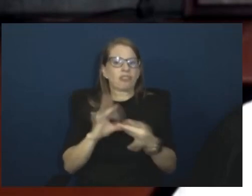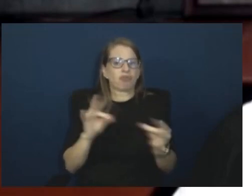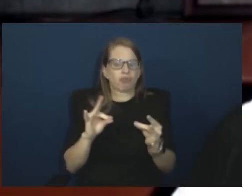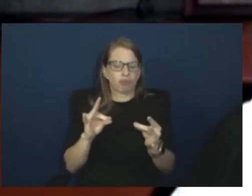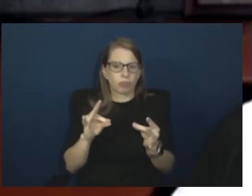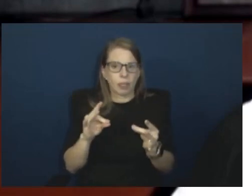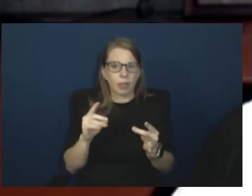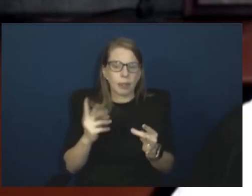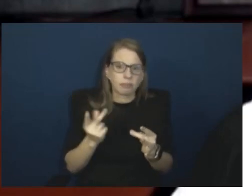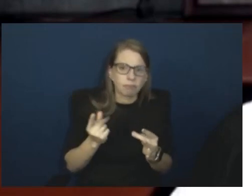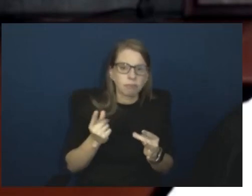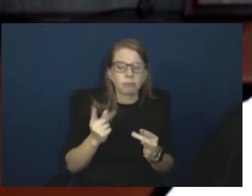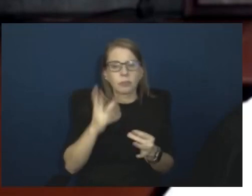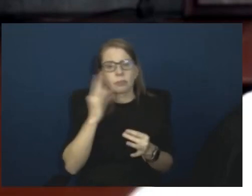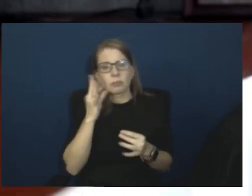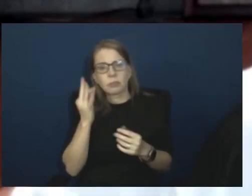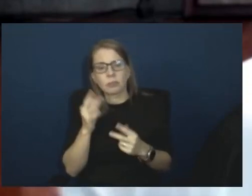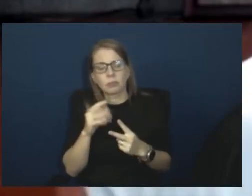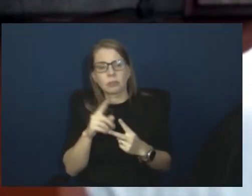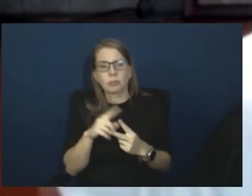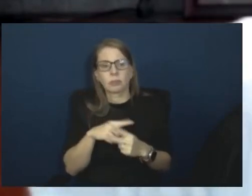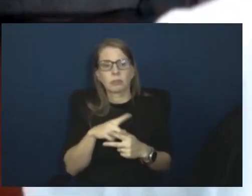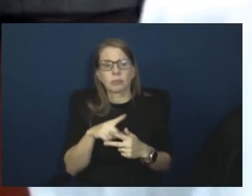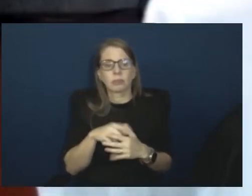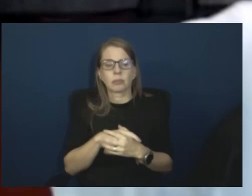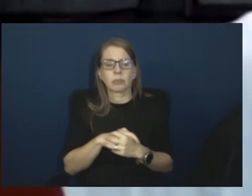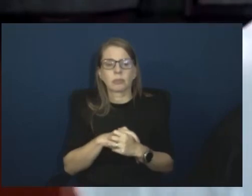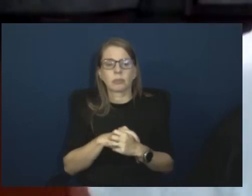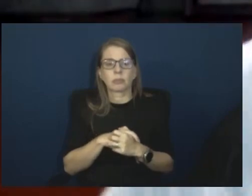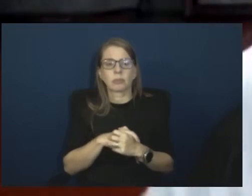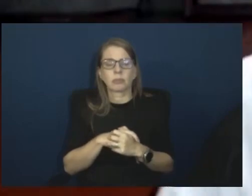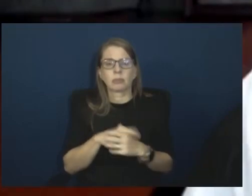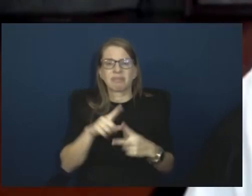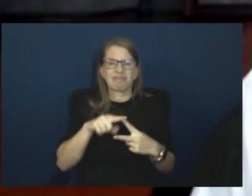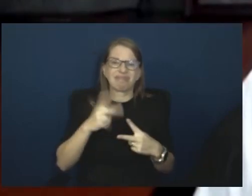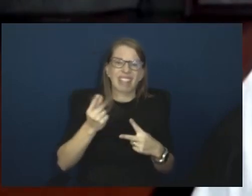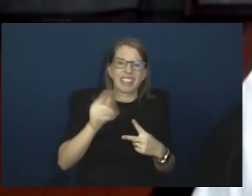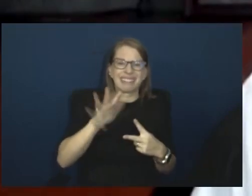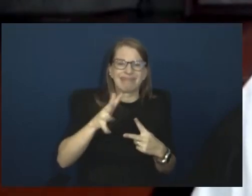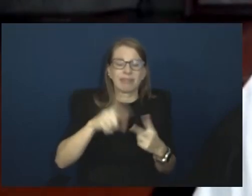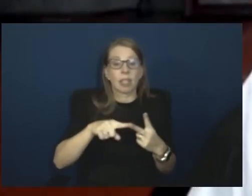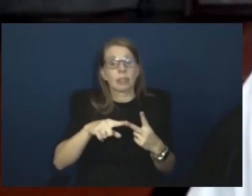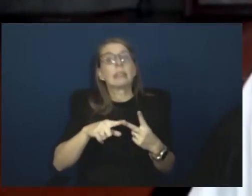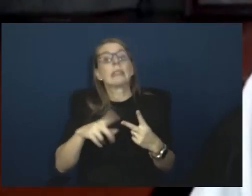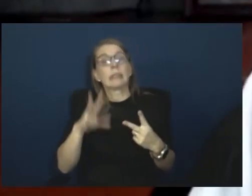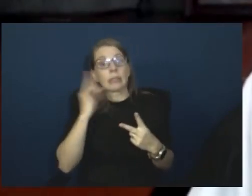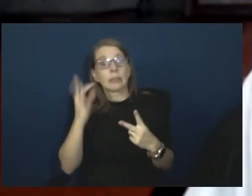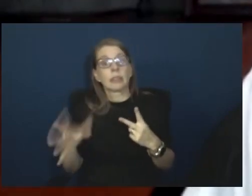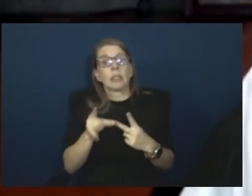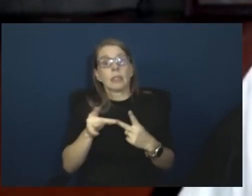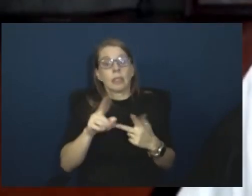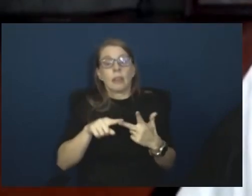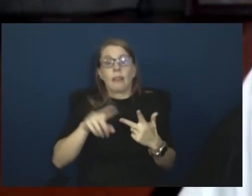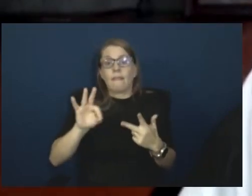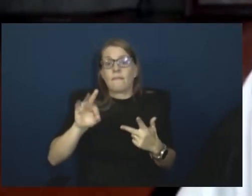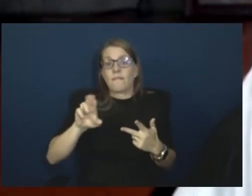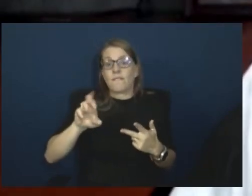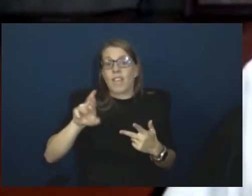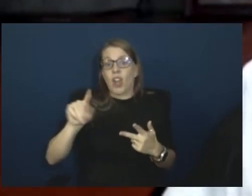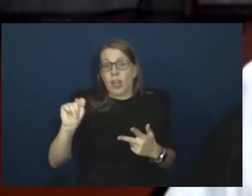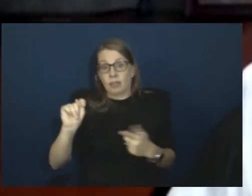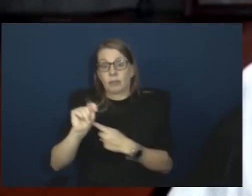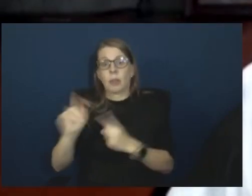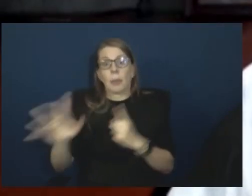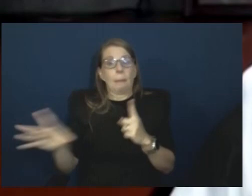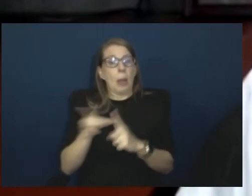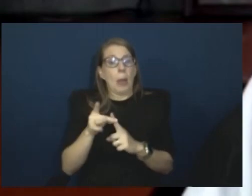dogs, cats. Dogs are not so susceptible. Cats are more susceptible. Then we have ferrets, which are highly susceptible.